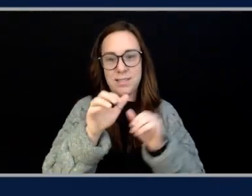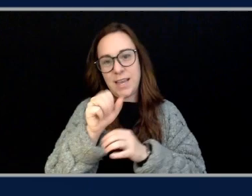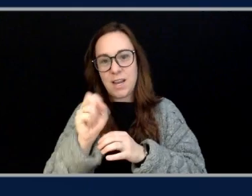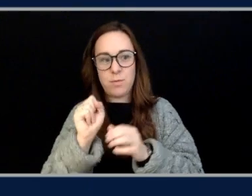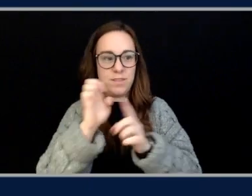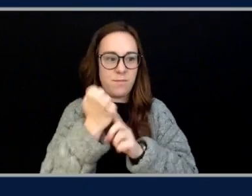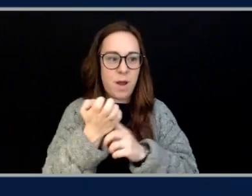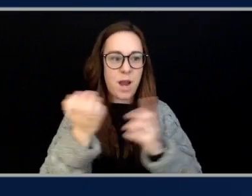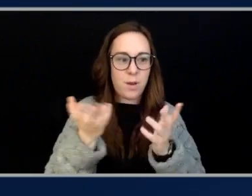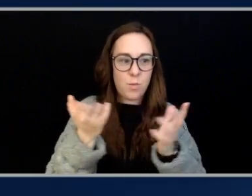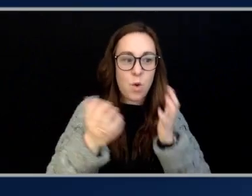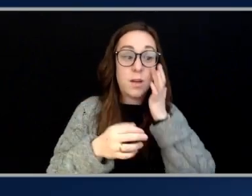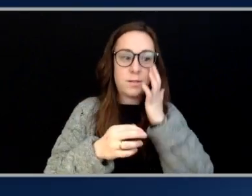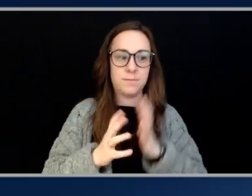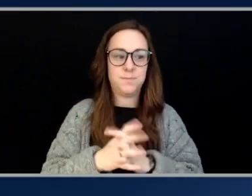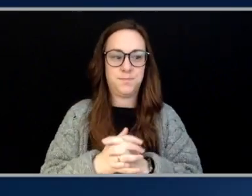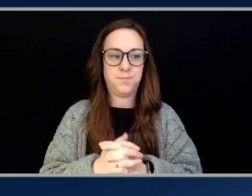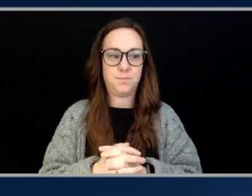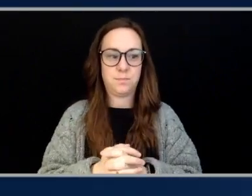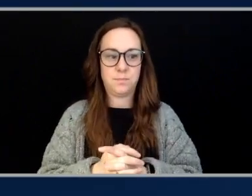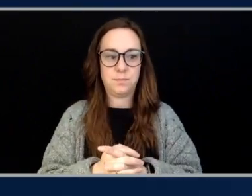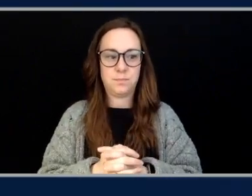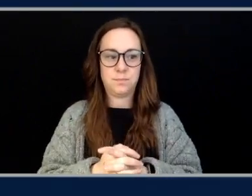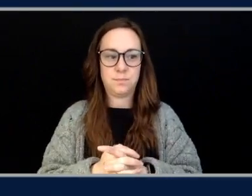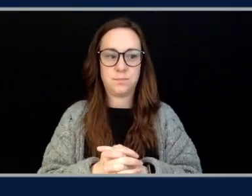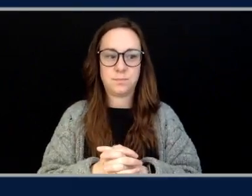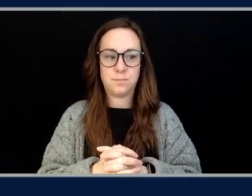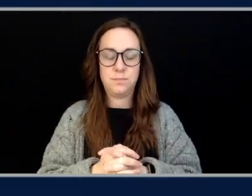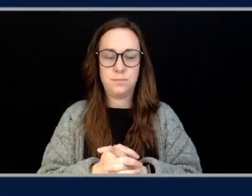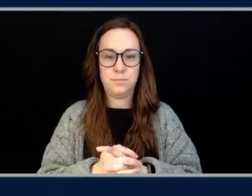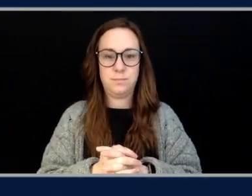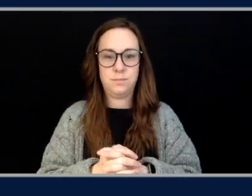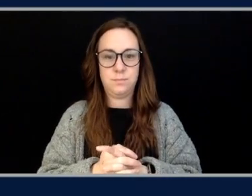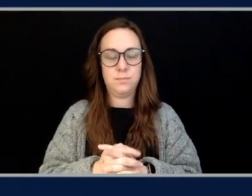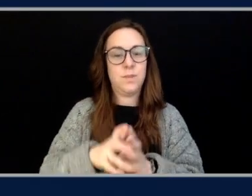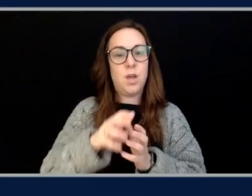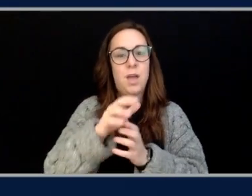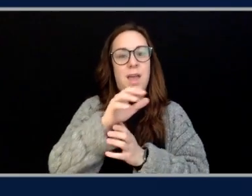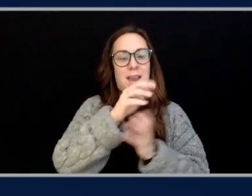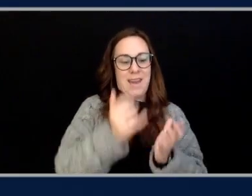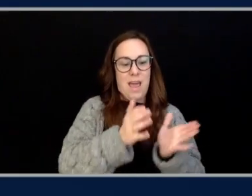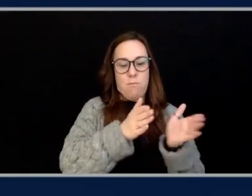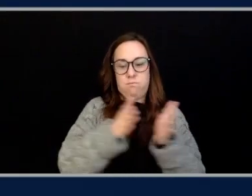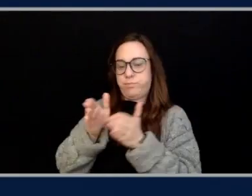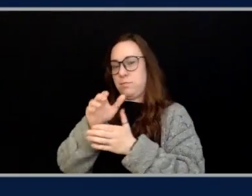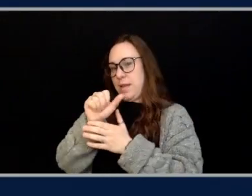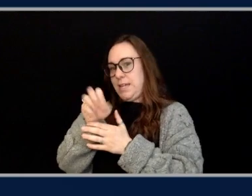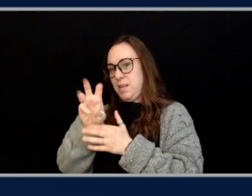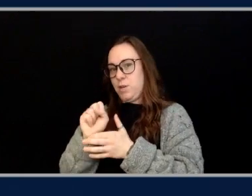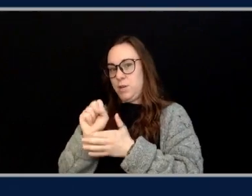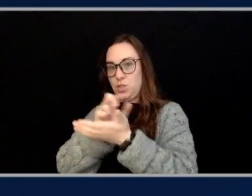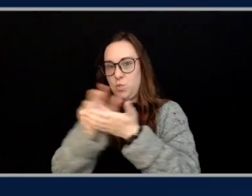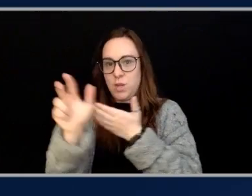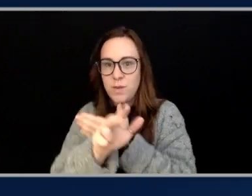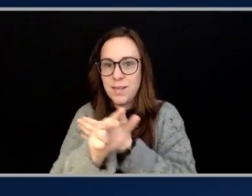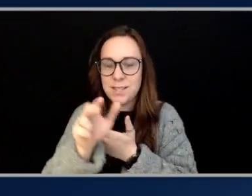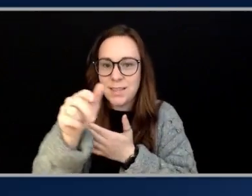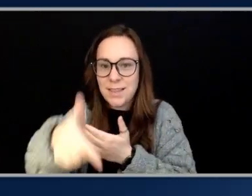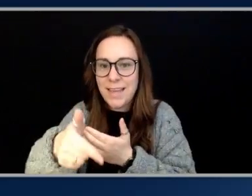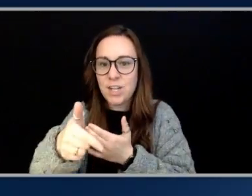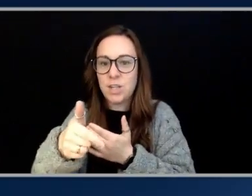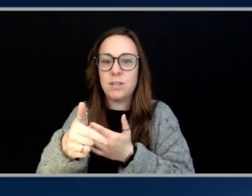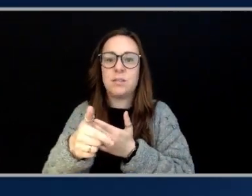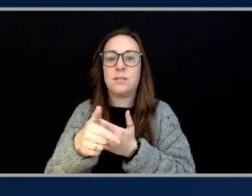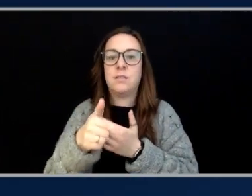Interesting. One week we had 5 AWS accounts as we're moving to AWS, and then 3 weeks later we had